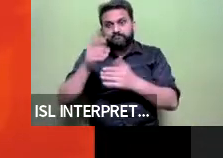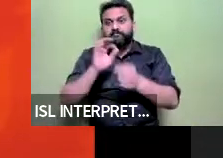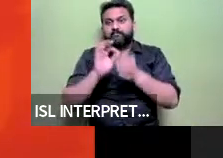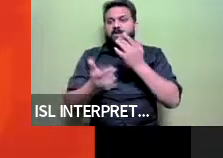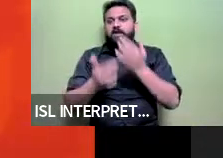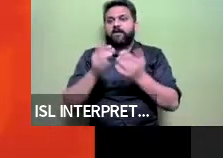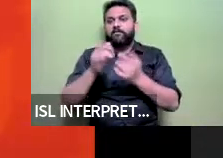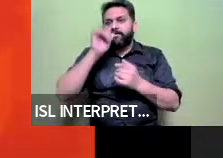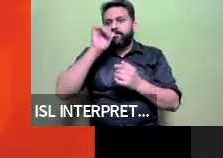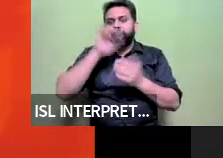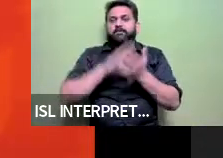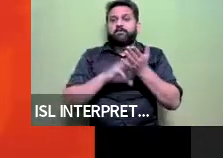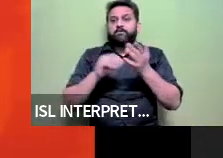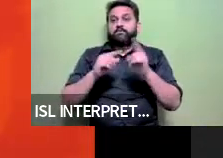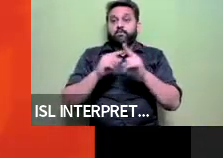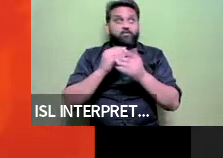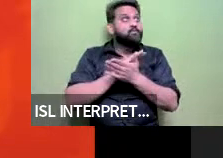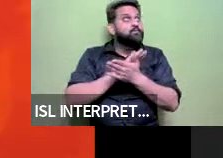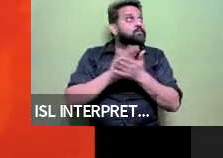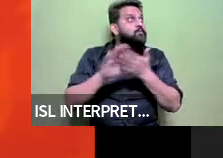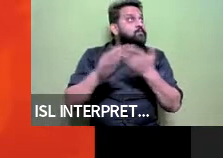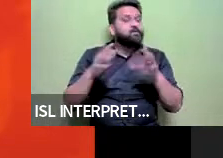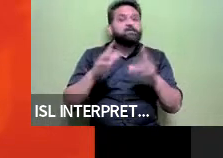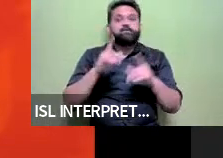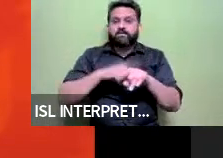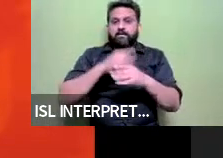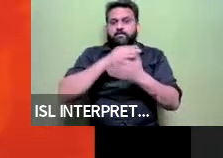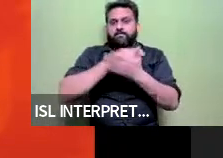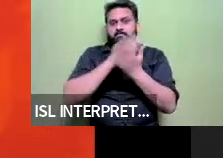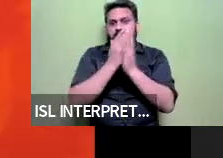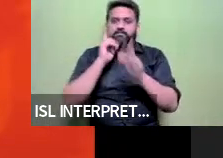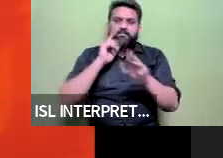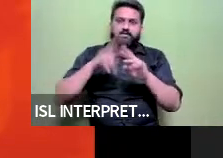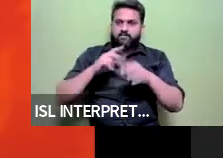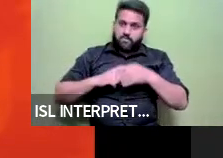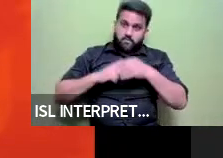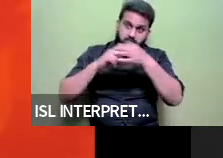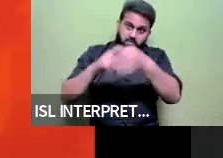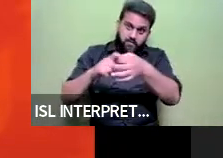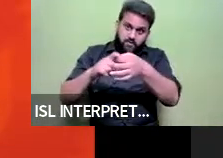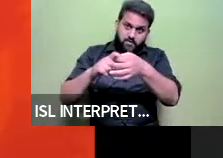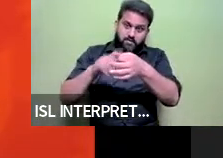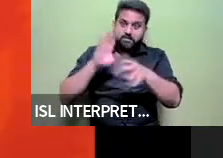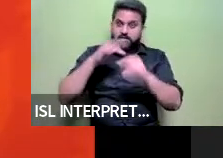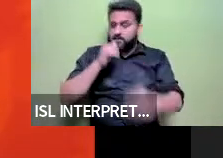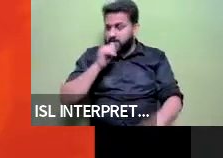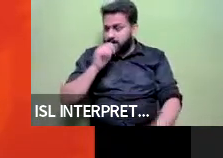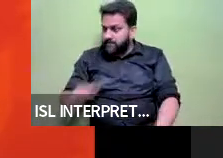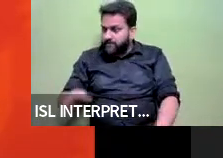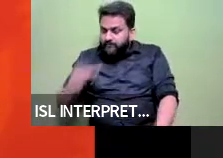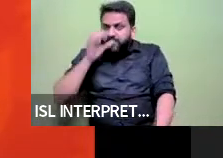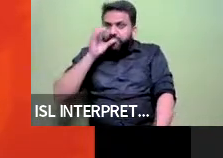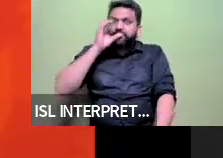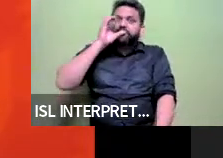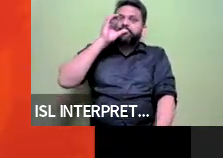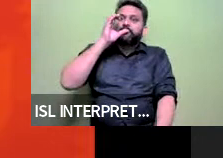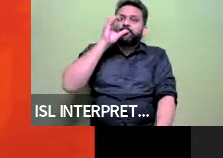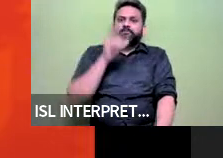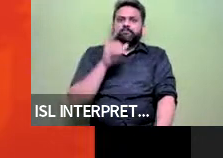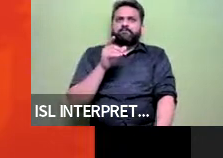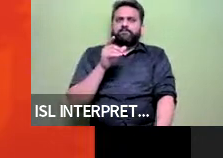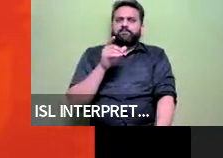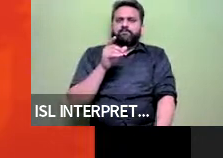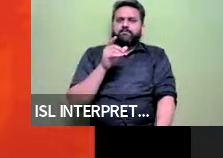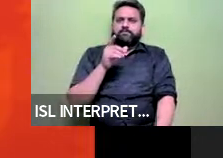in the moot if you required. But the timing, if I ask you a question, then you drink the water, you can